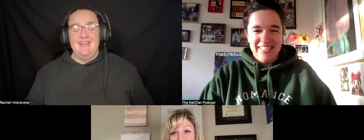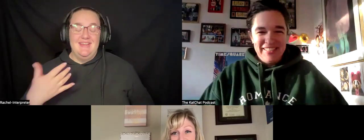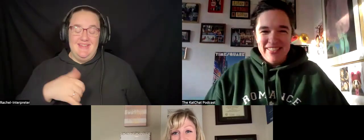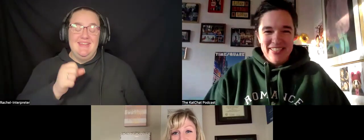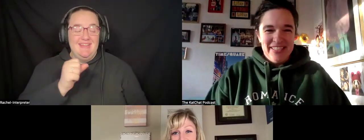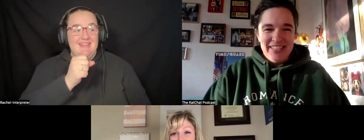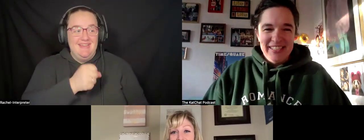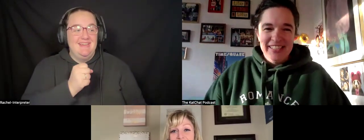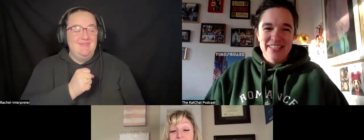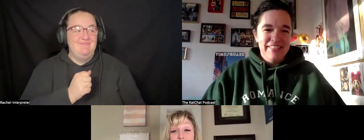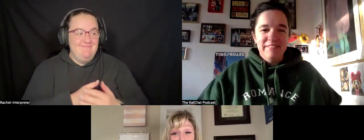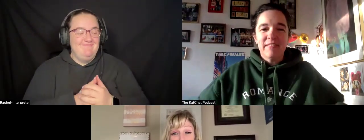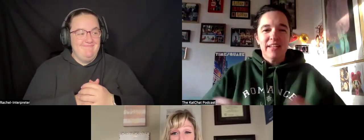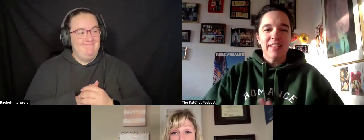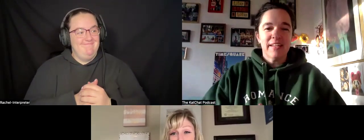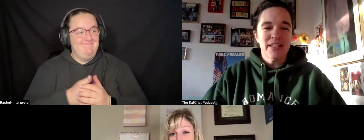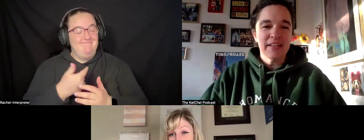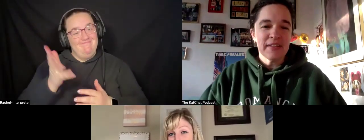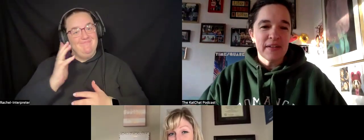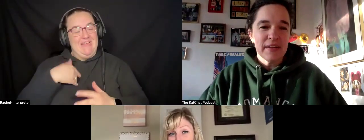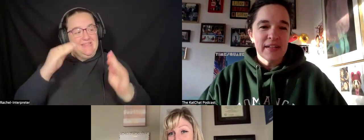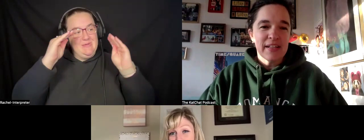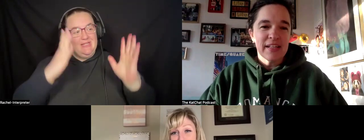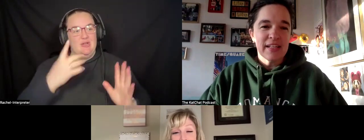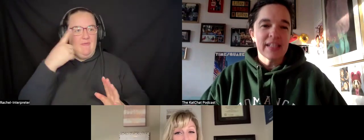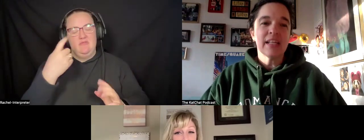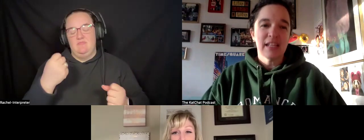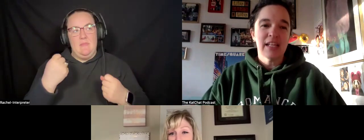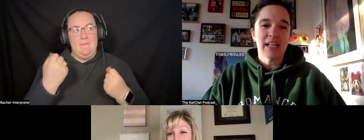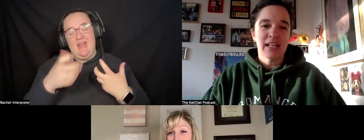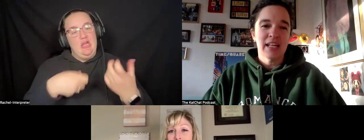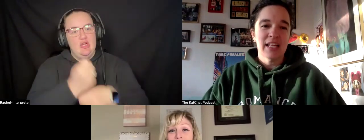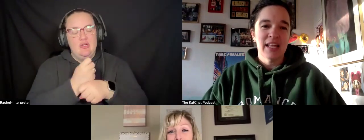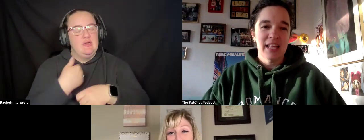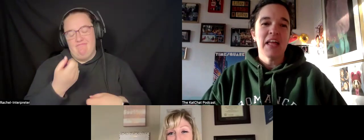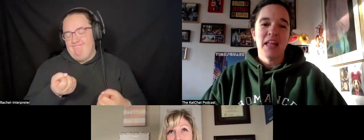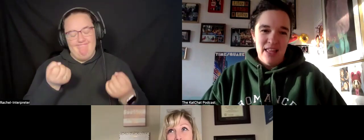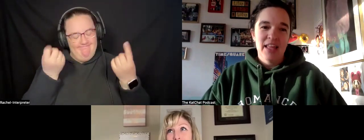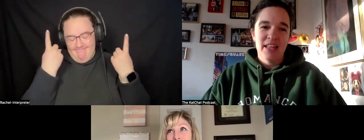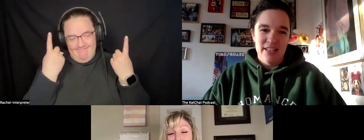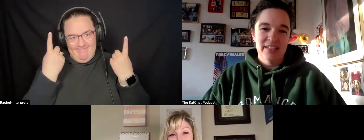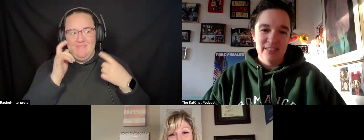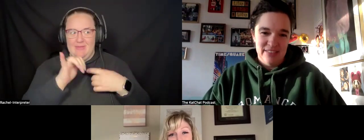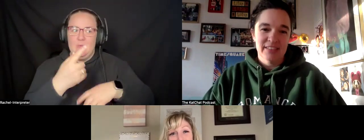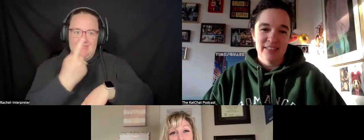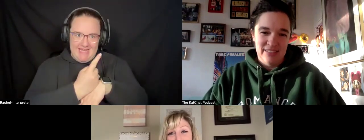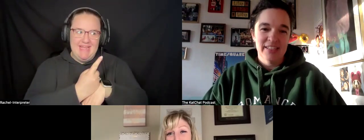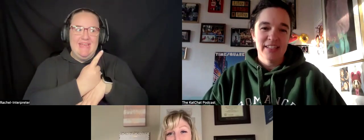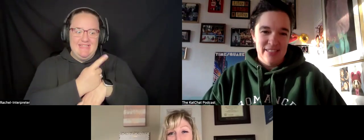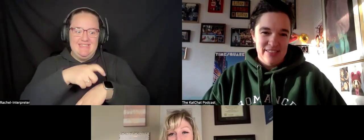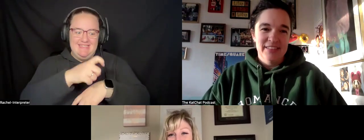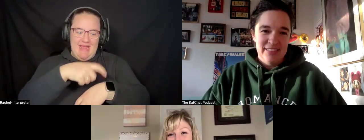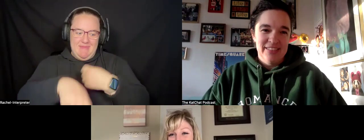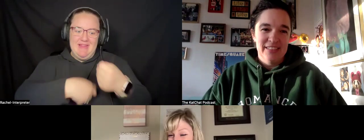Yeah, I was a teacher for a number of years, so I completely understand how those days and this time of the